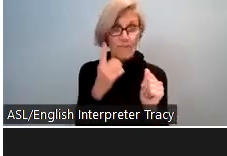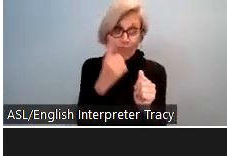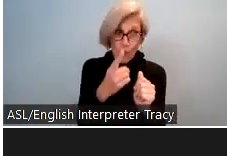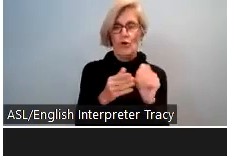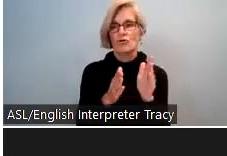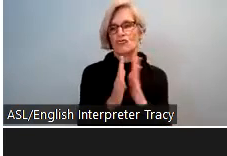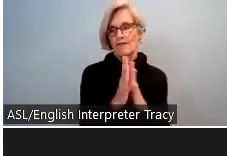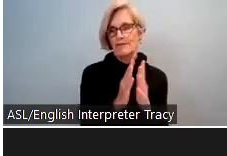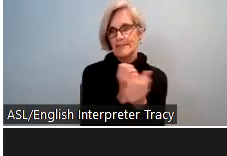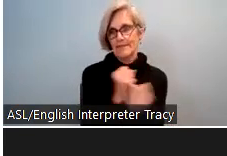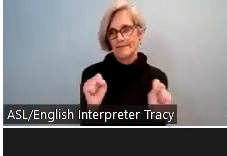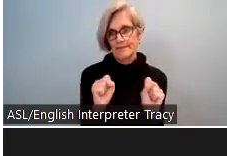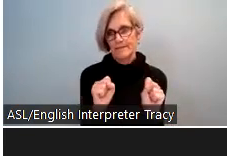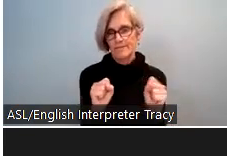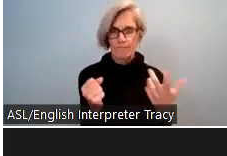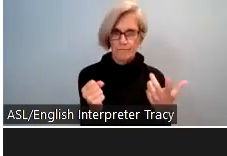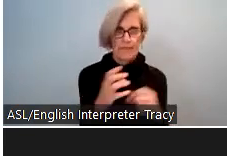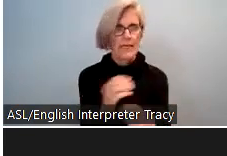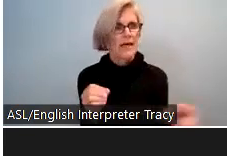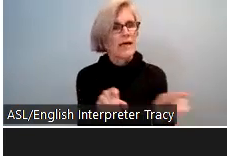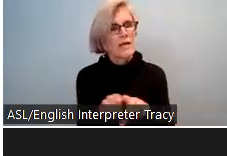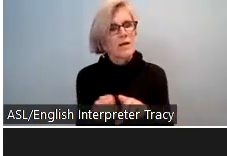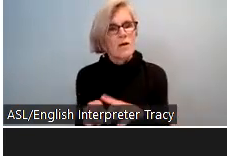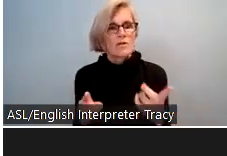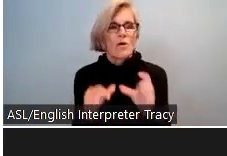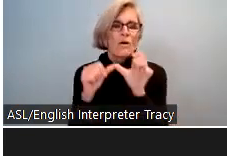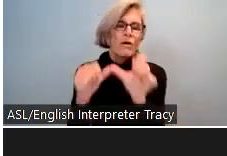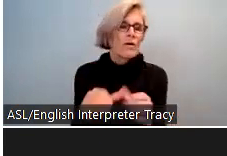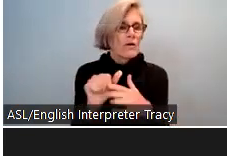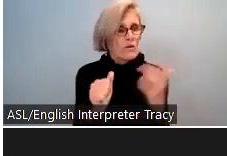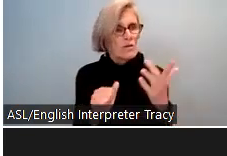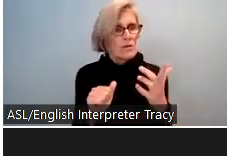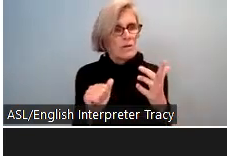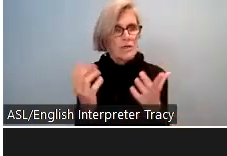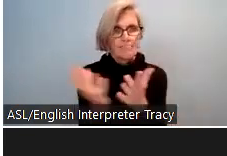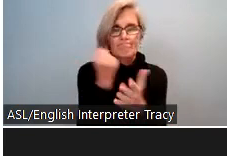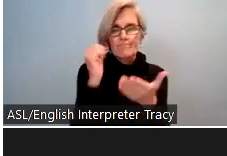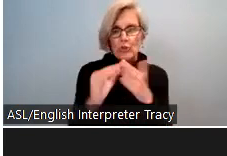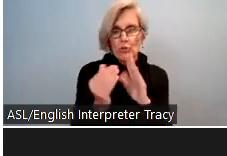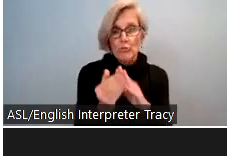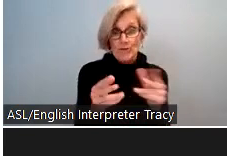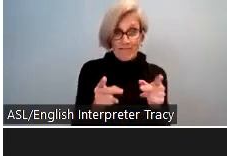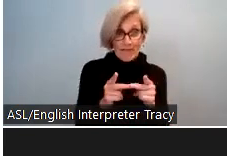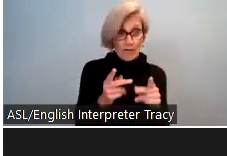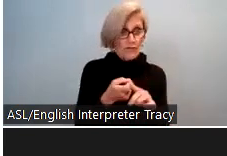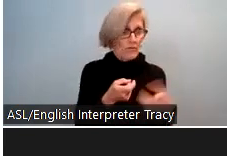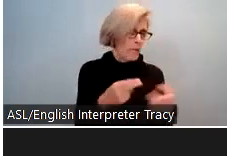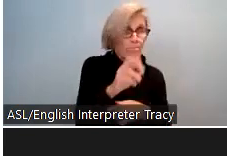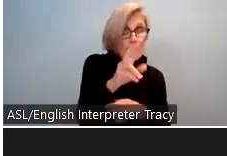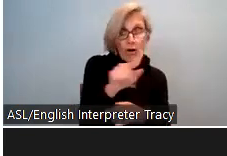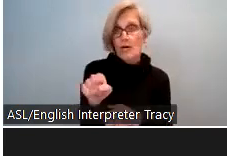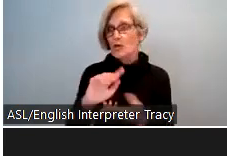continuing along with the priorities, leveraging community venues from parks to community centers and virtual